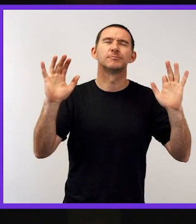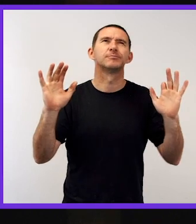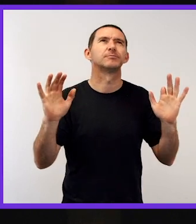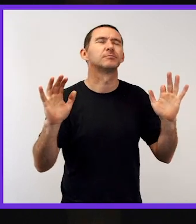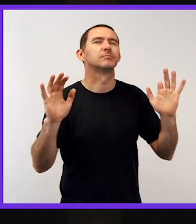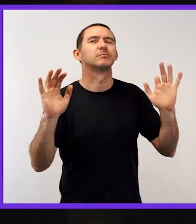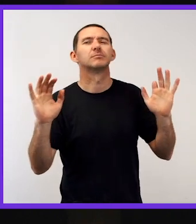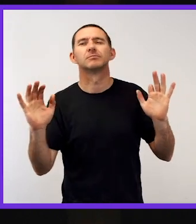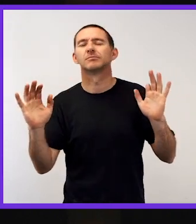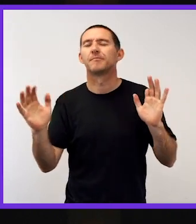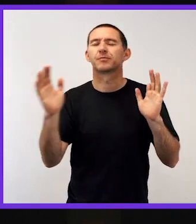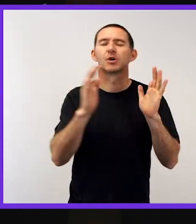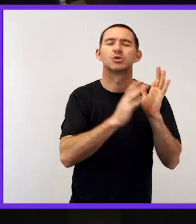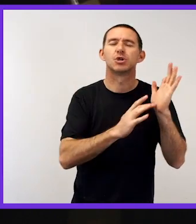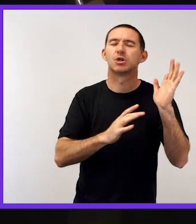Jesus,